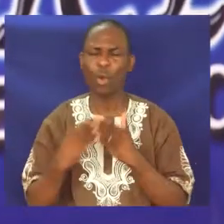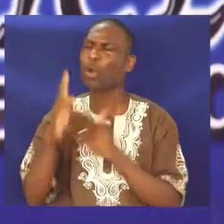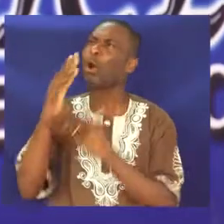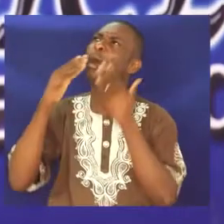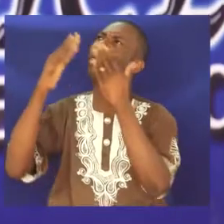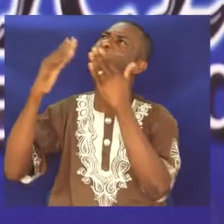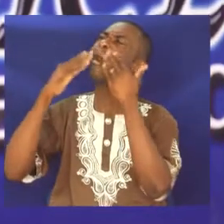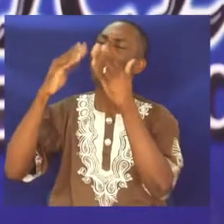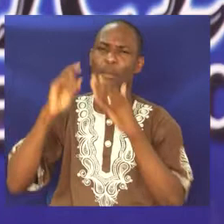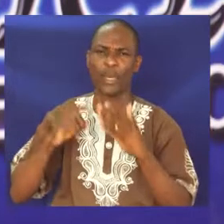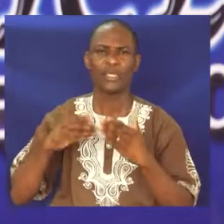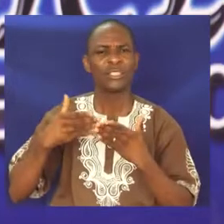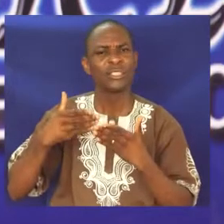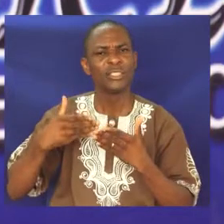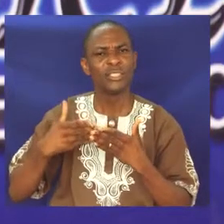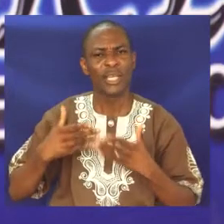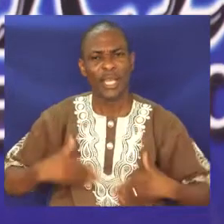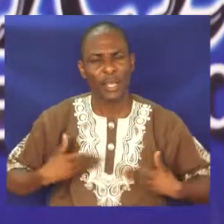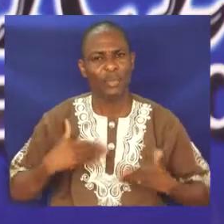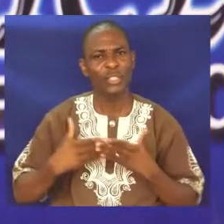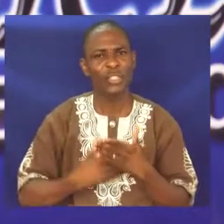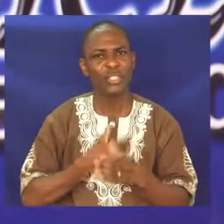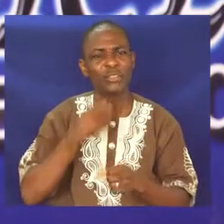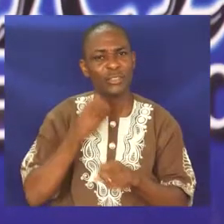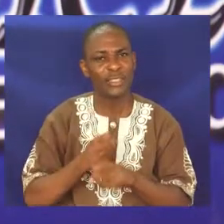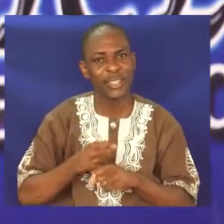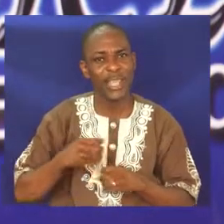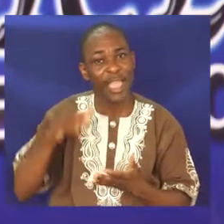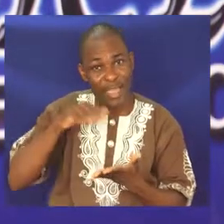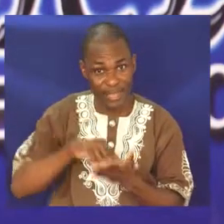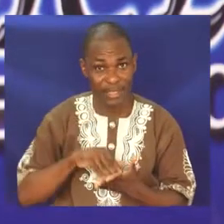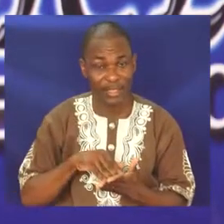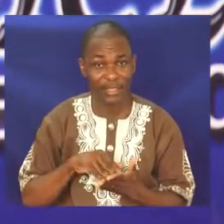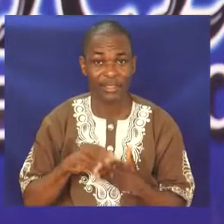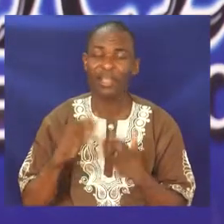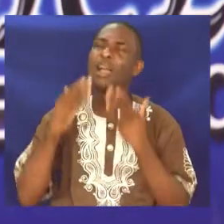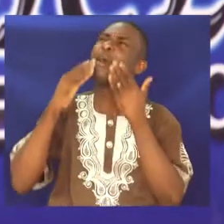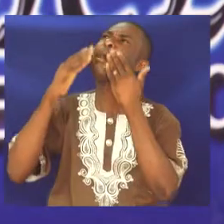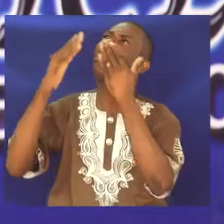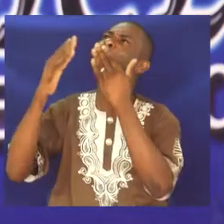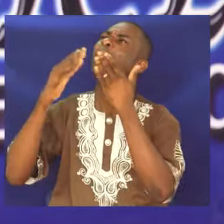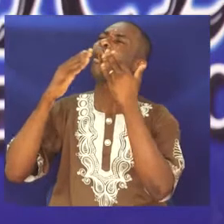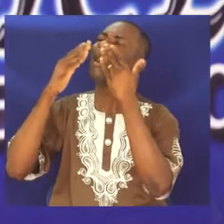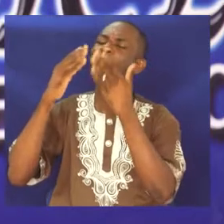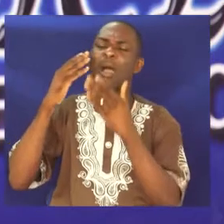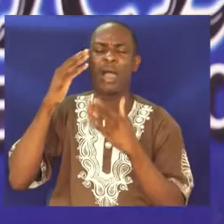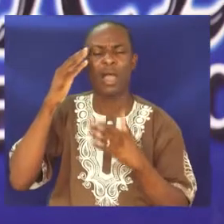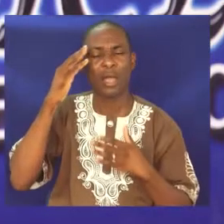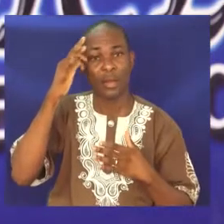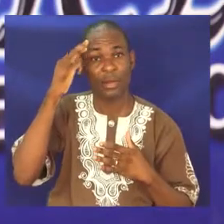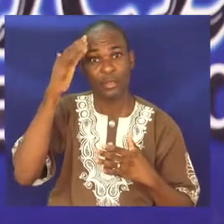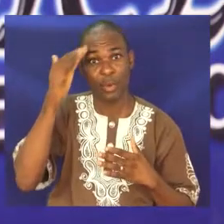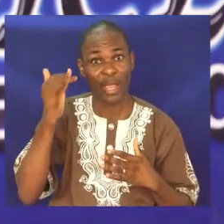entimi ma ofishia pa ebio de atosu mienu nti a etwa se ye de aseda ema onyankopon